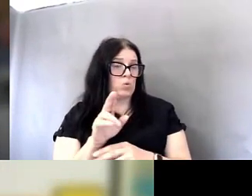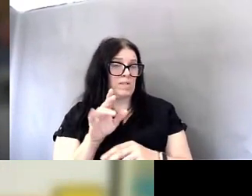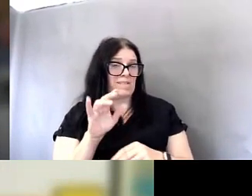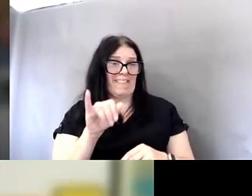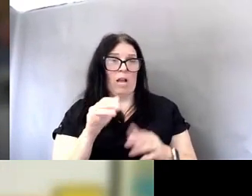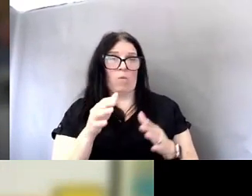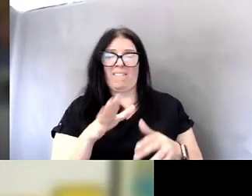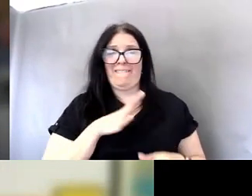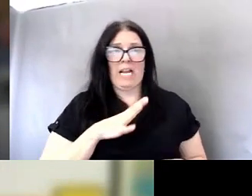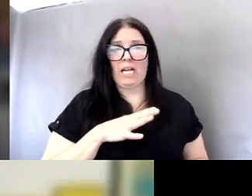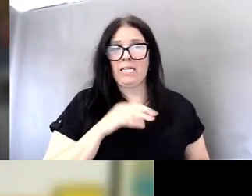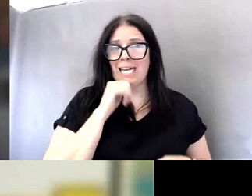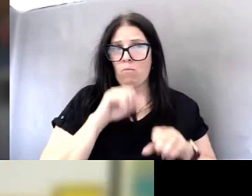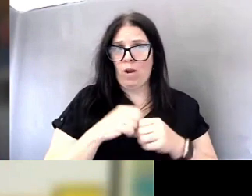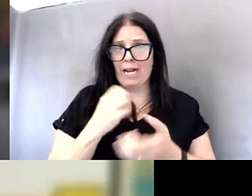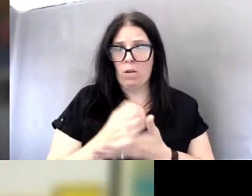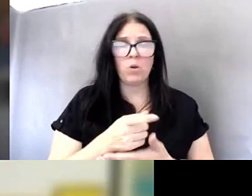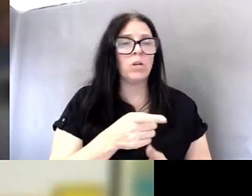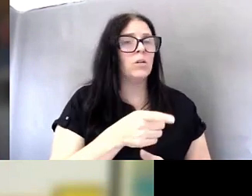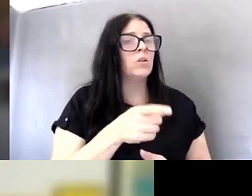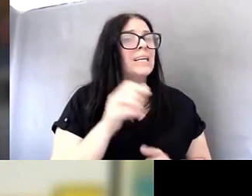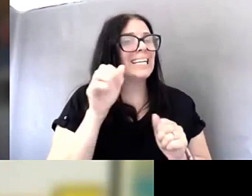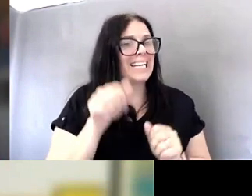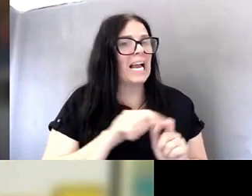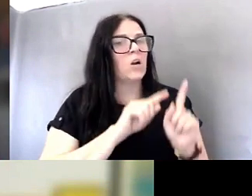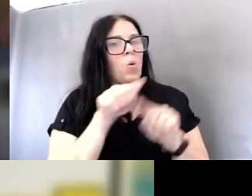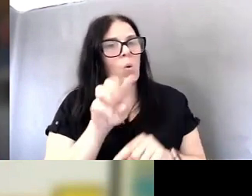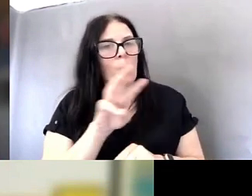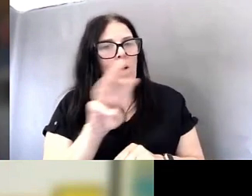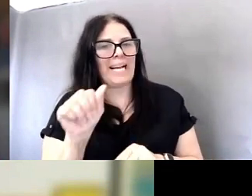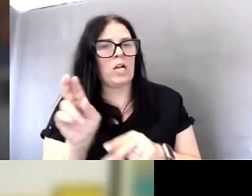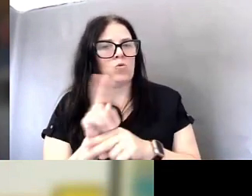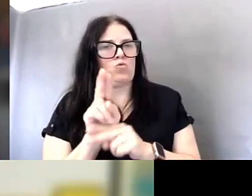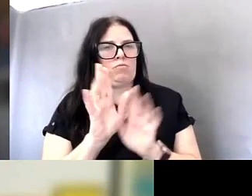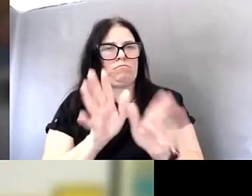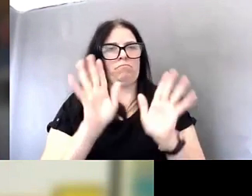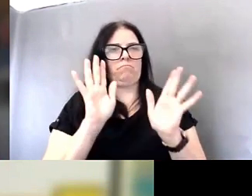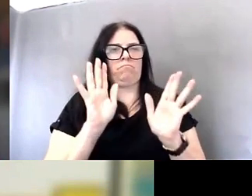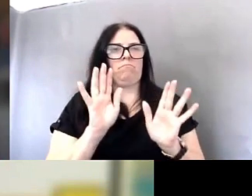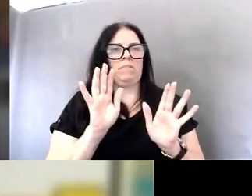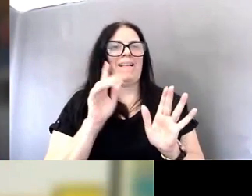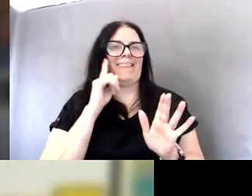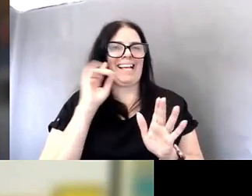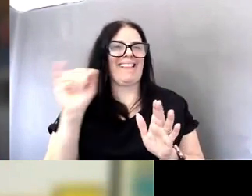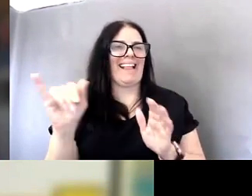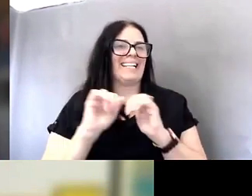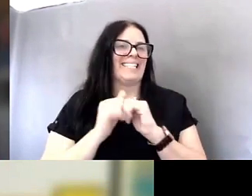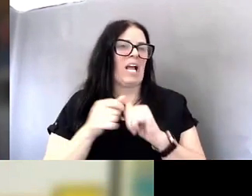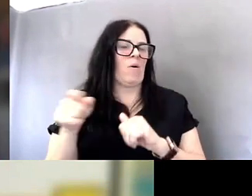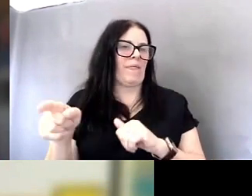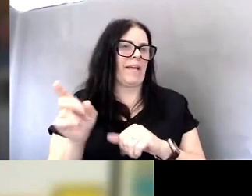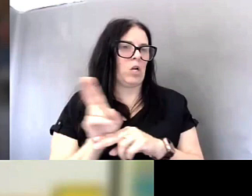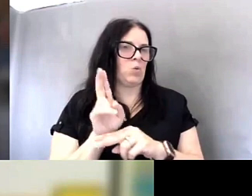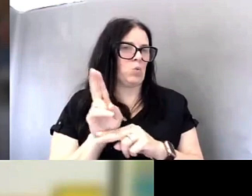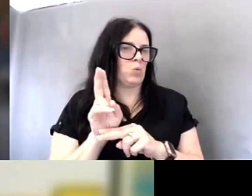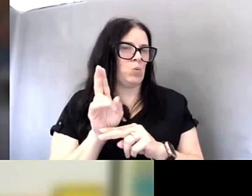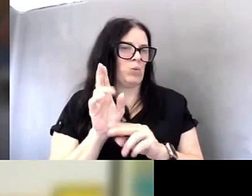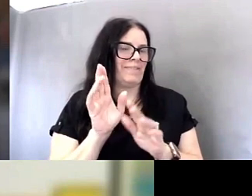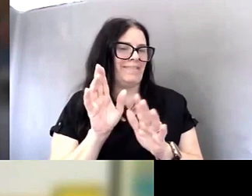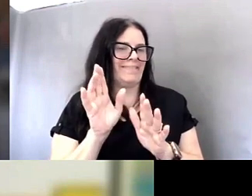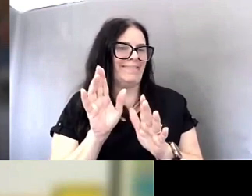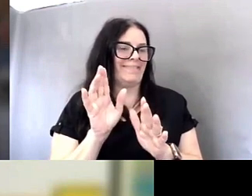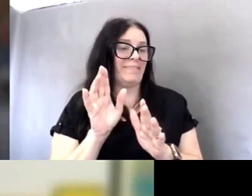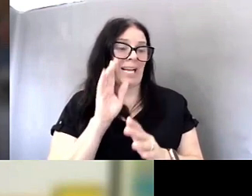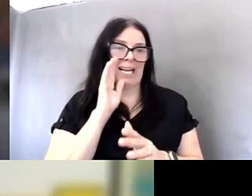Okay. Well, you can go to the website and use as is, and I think that's how they get around a copyright